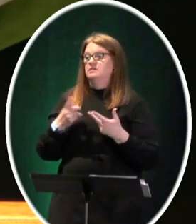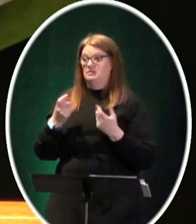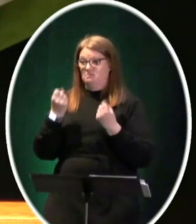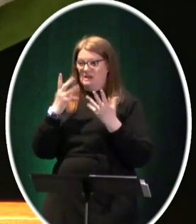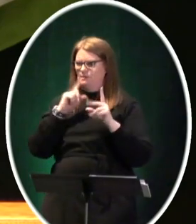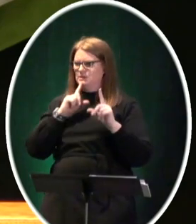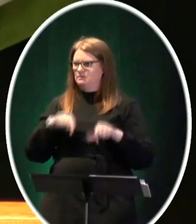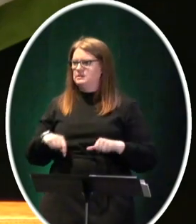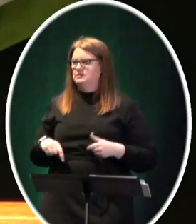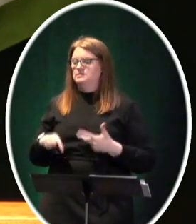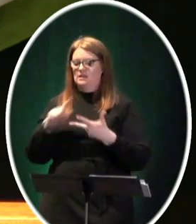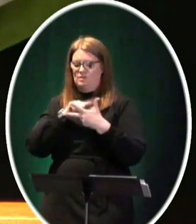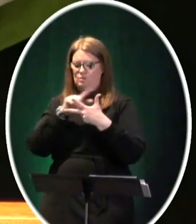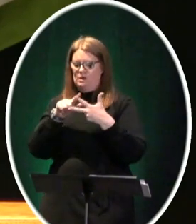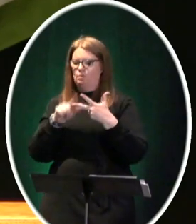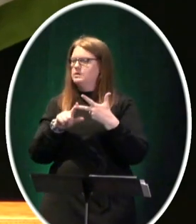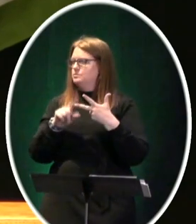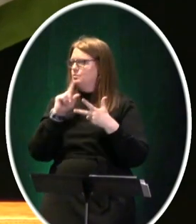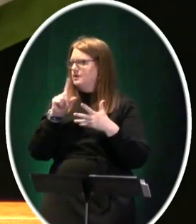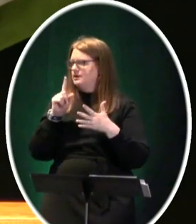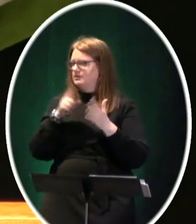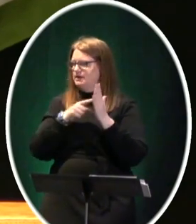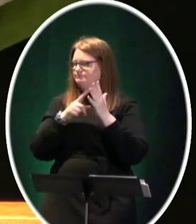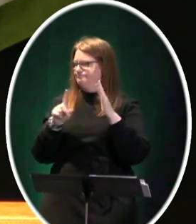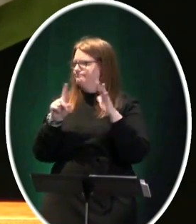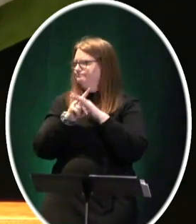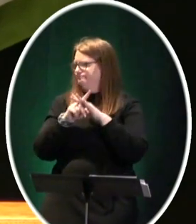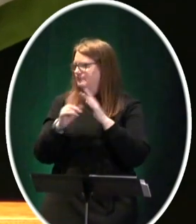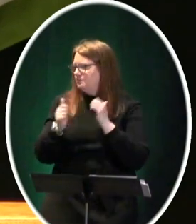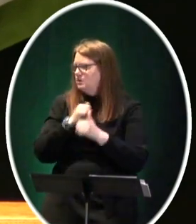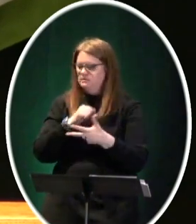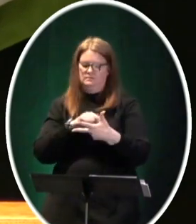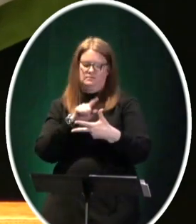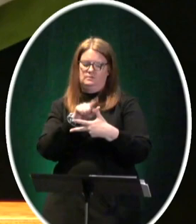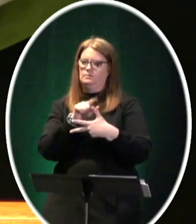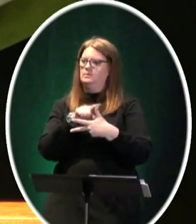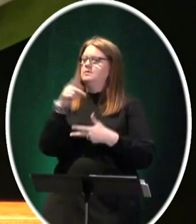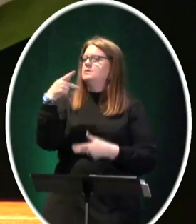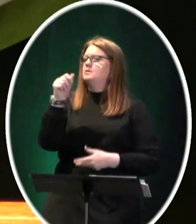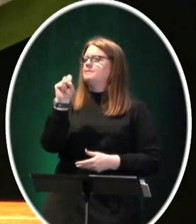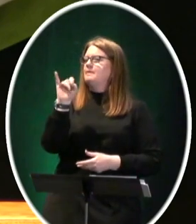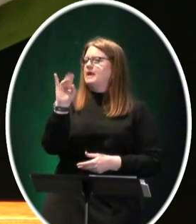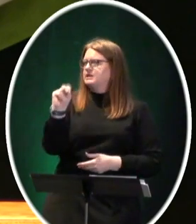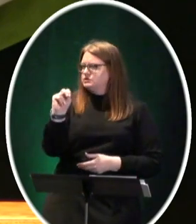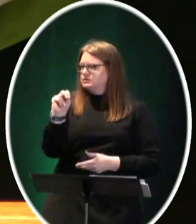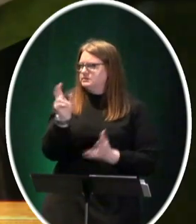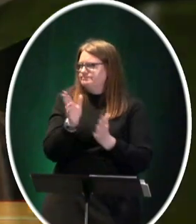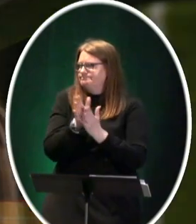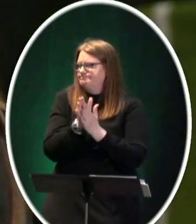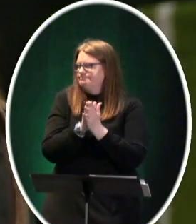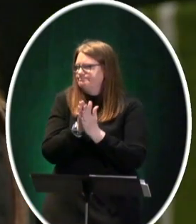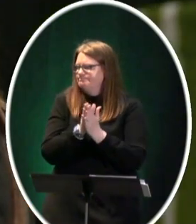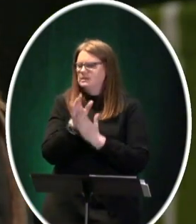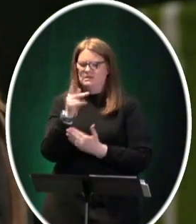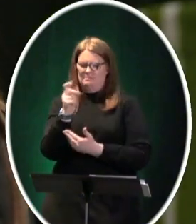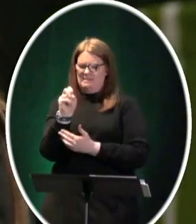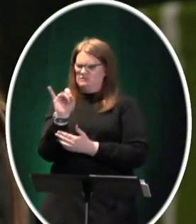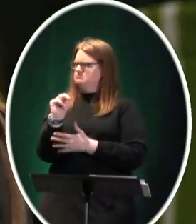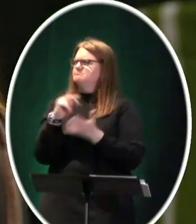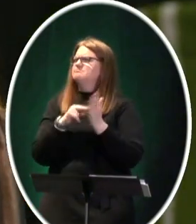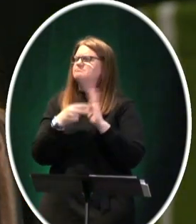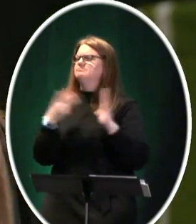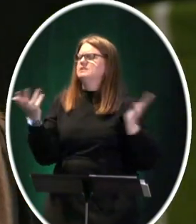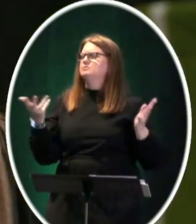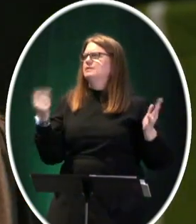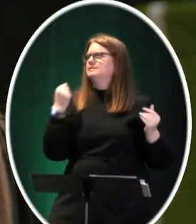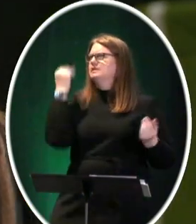received, three words stood out to me. The first word is passion. Now, what does this word truly mean?